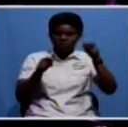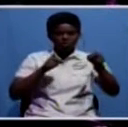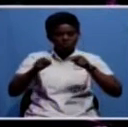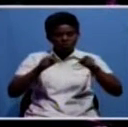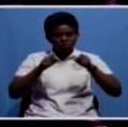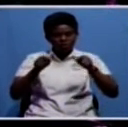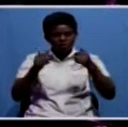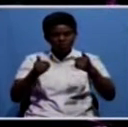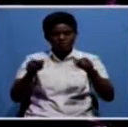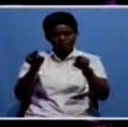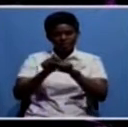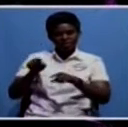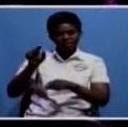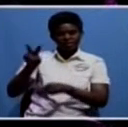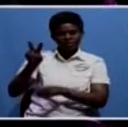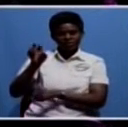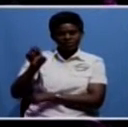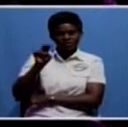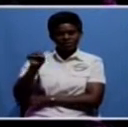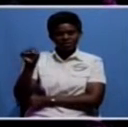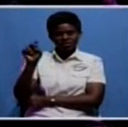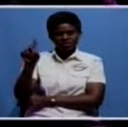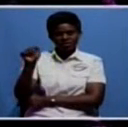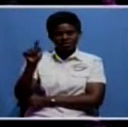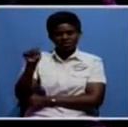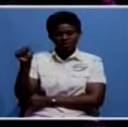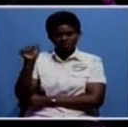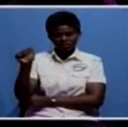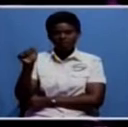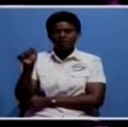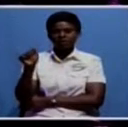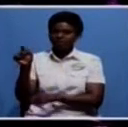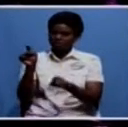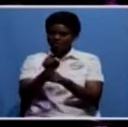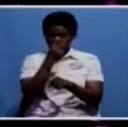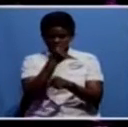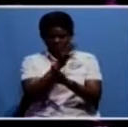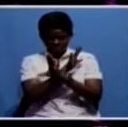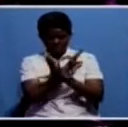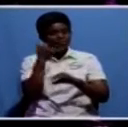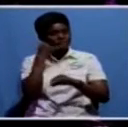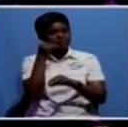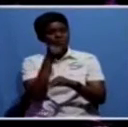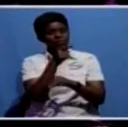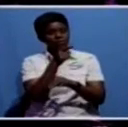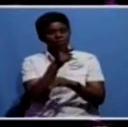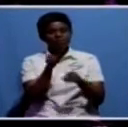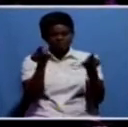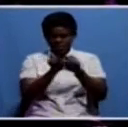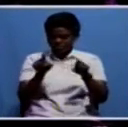and Vedanta is saying they've invested heavily, and we saw government take over Zamtel and we're paying heavily to Labgreen. Do we see a similar